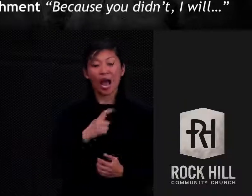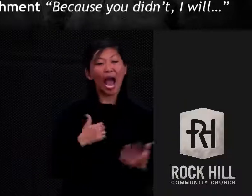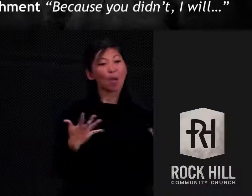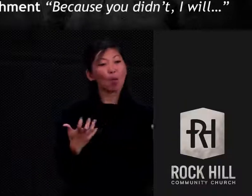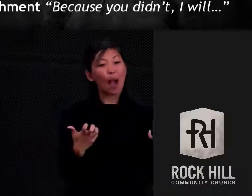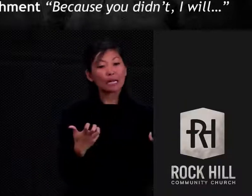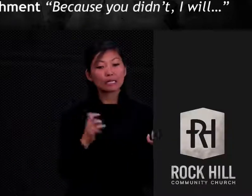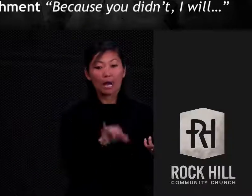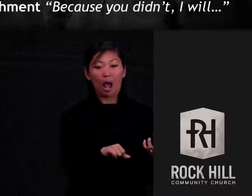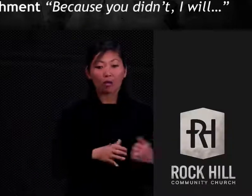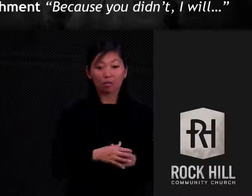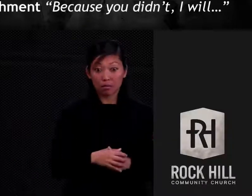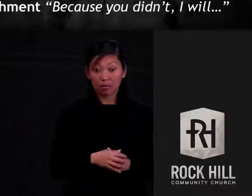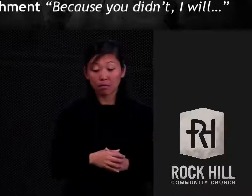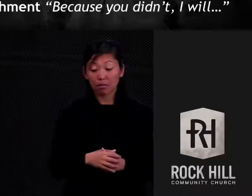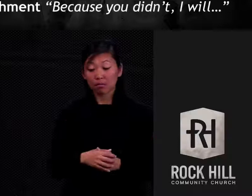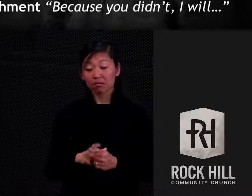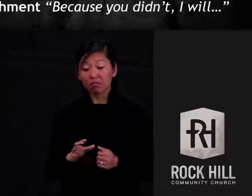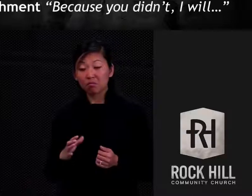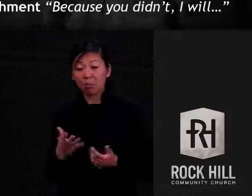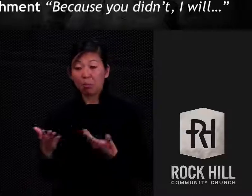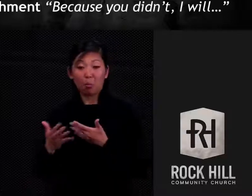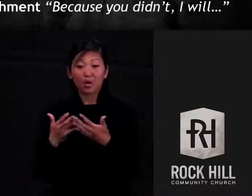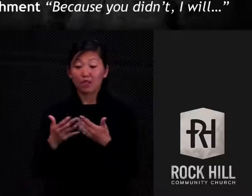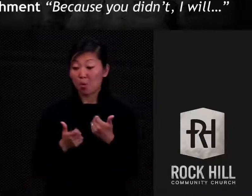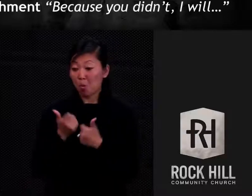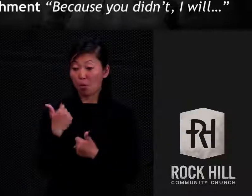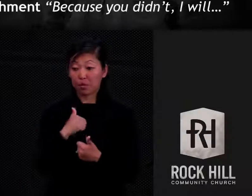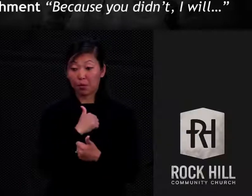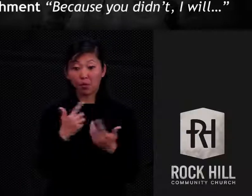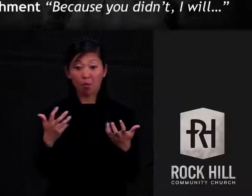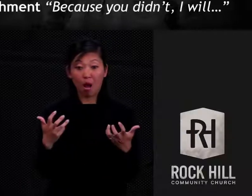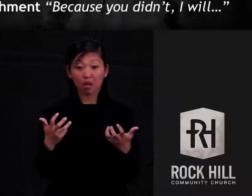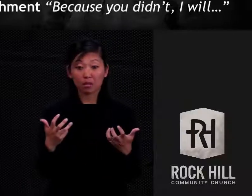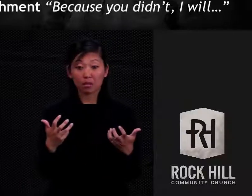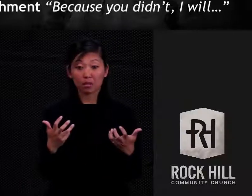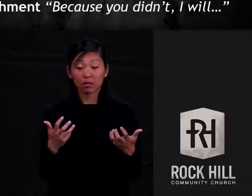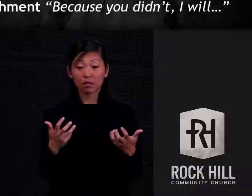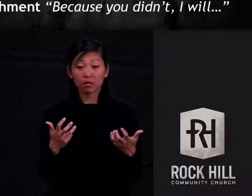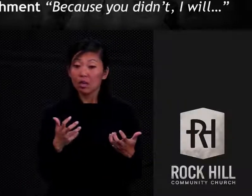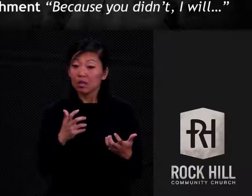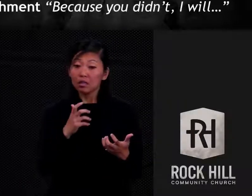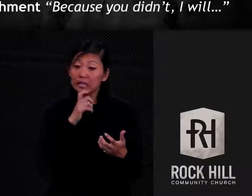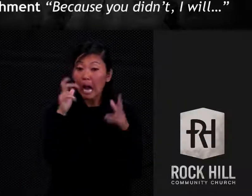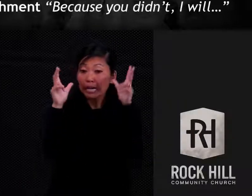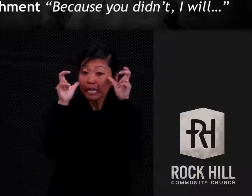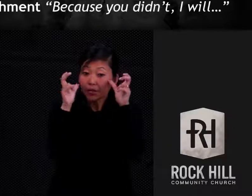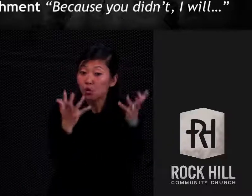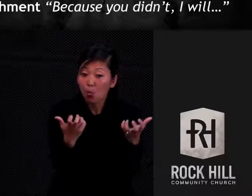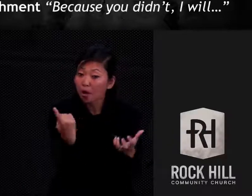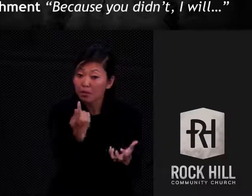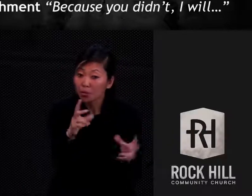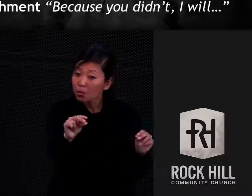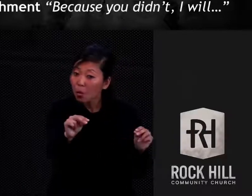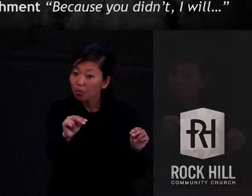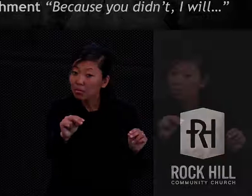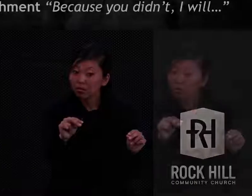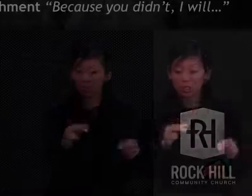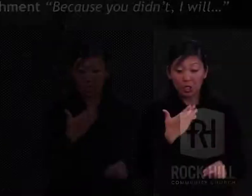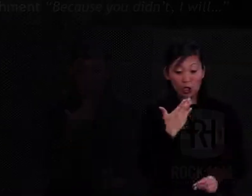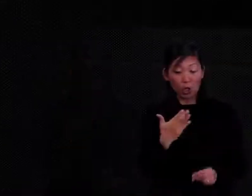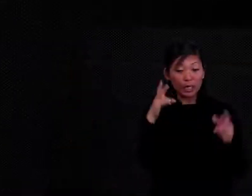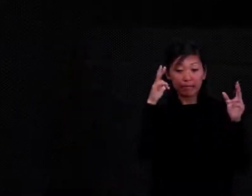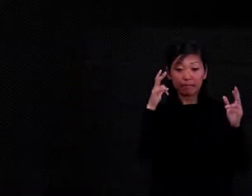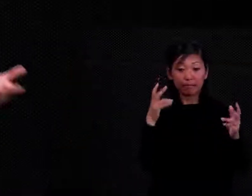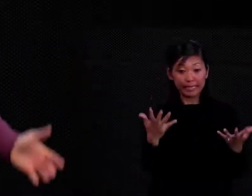want. See, the object of most of our desires are not inherently evil, but rather good desires